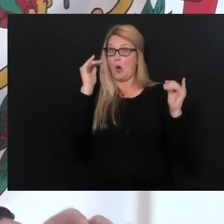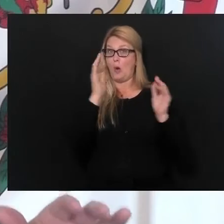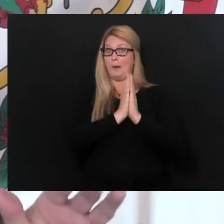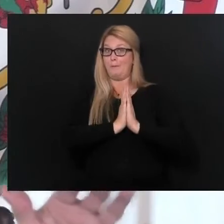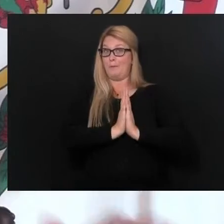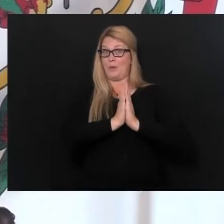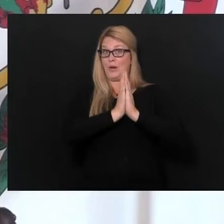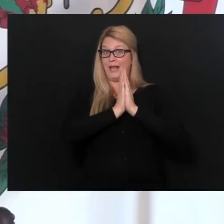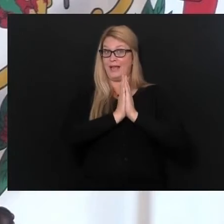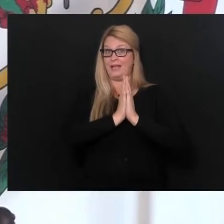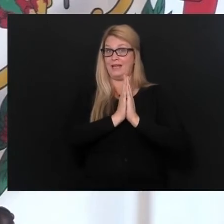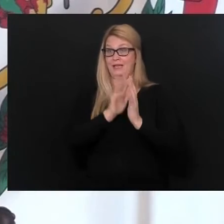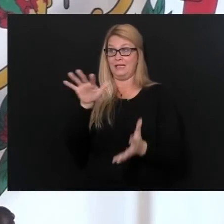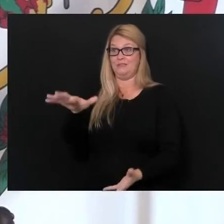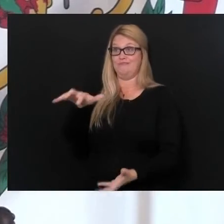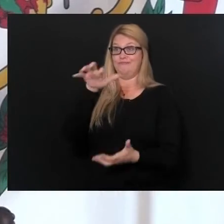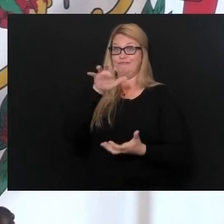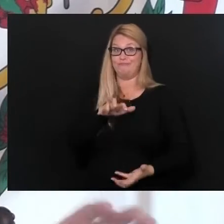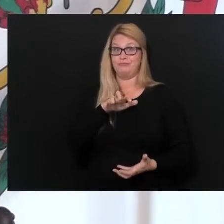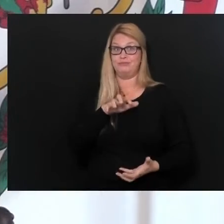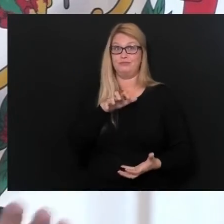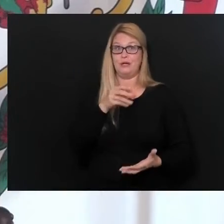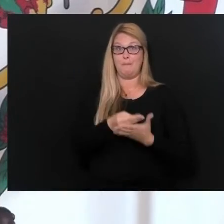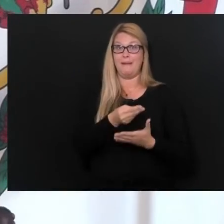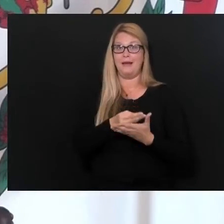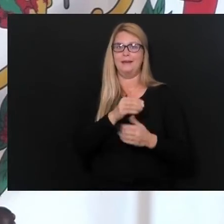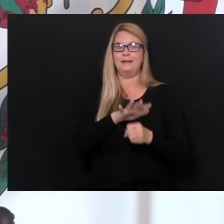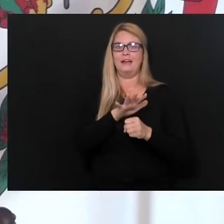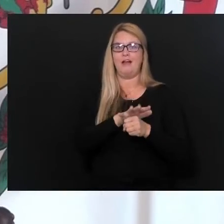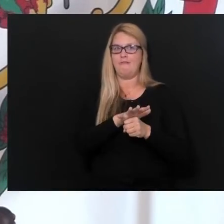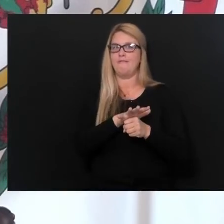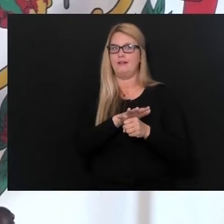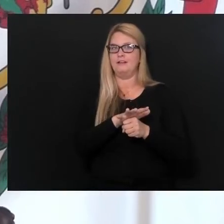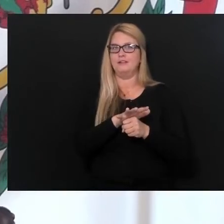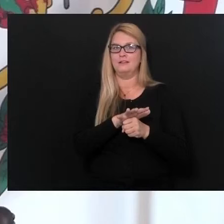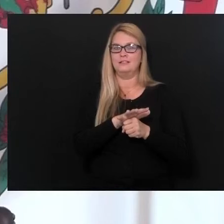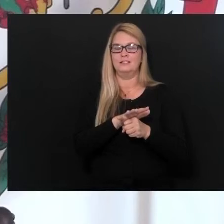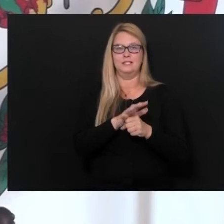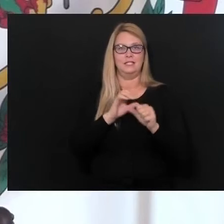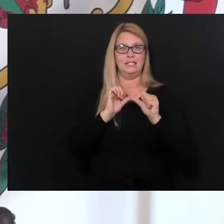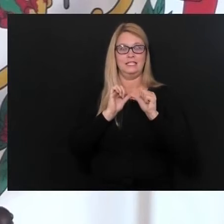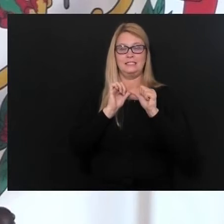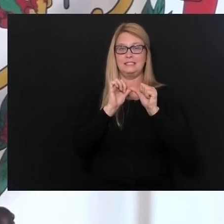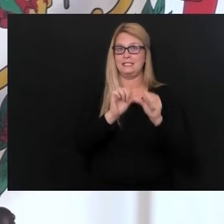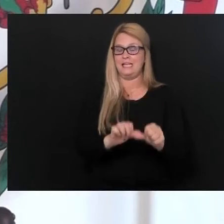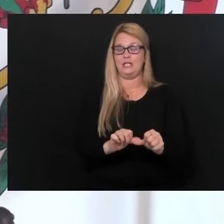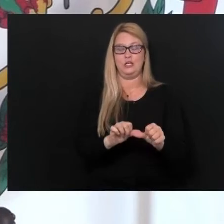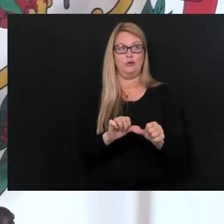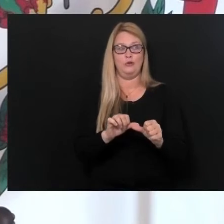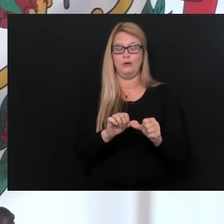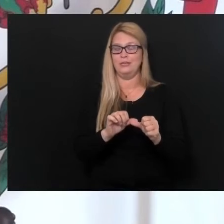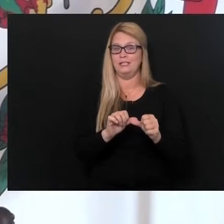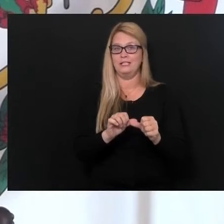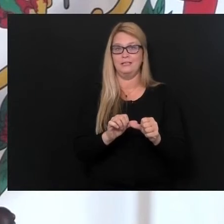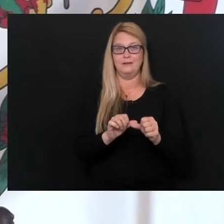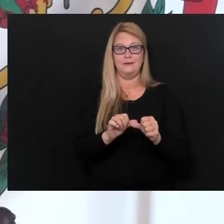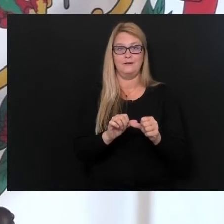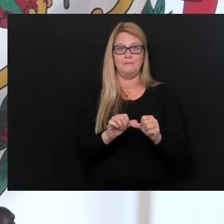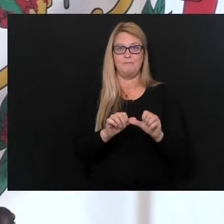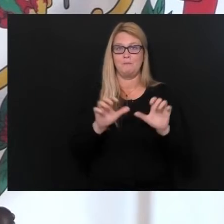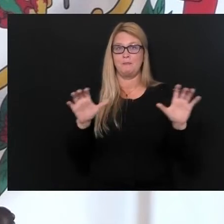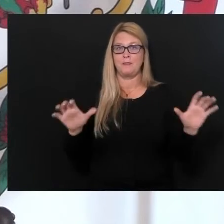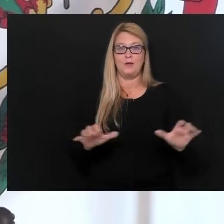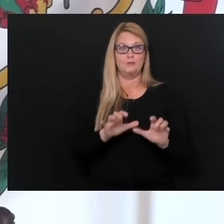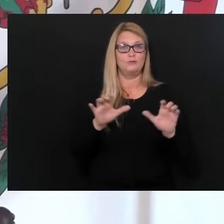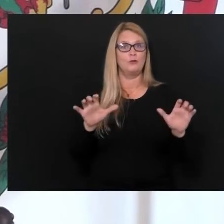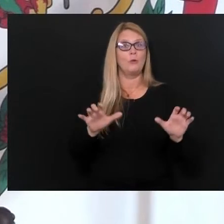those are significant enough monies for us to be able to do one of the things that I think surely needs to, that is right on the table